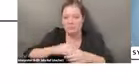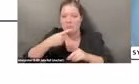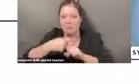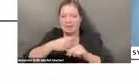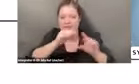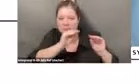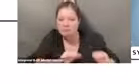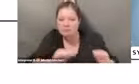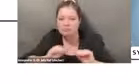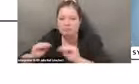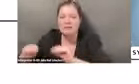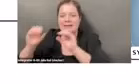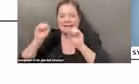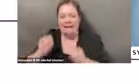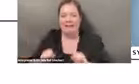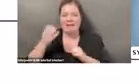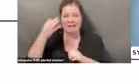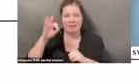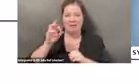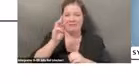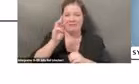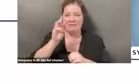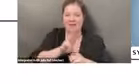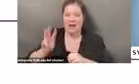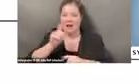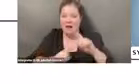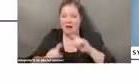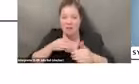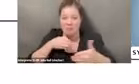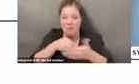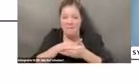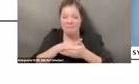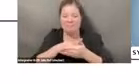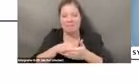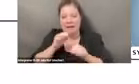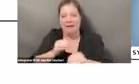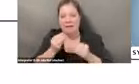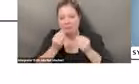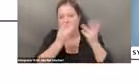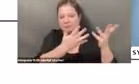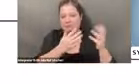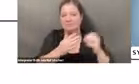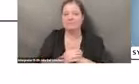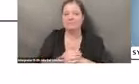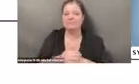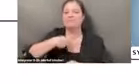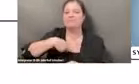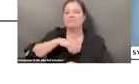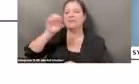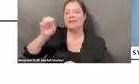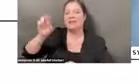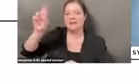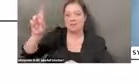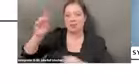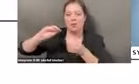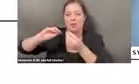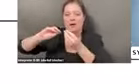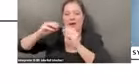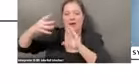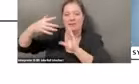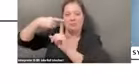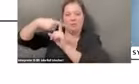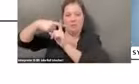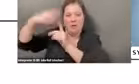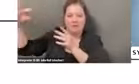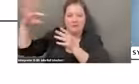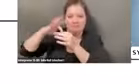is funded by the European Union under the Erasmus Plus program. And it's an action type of